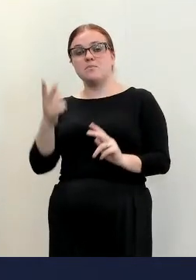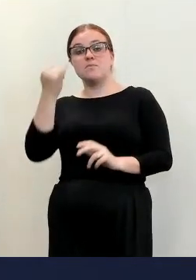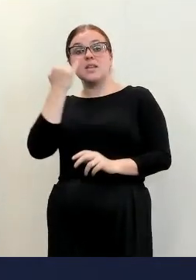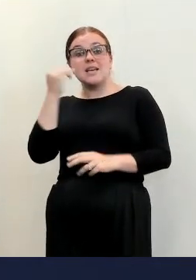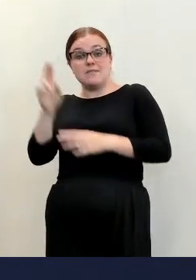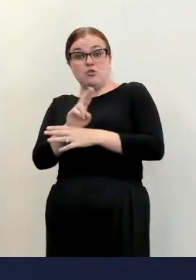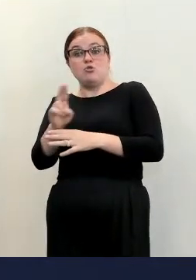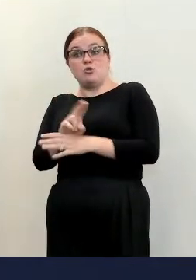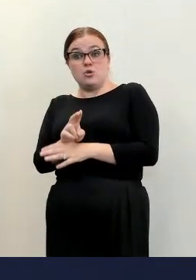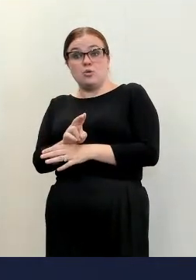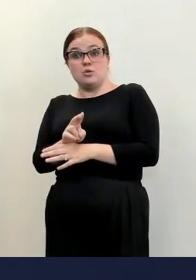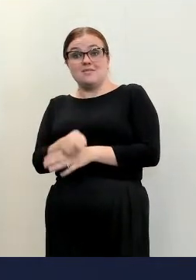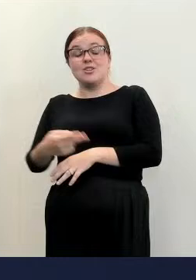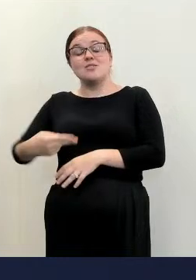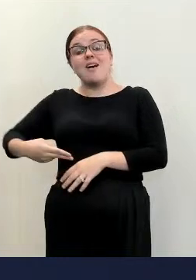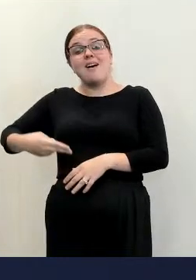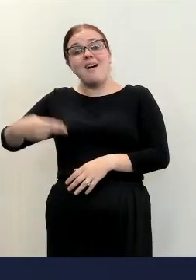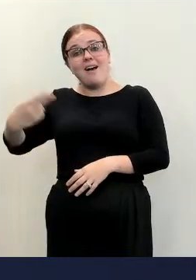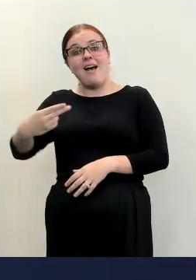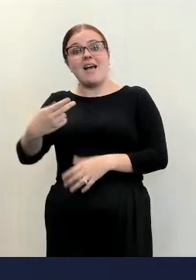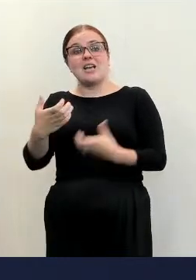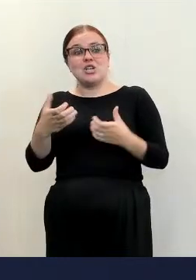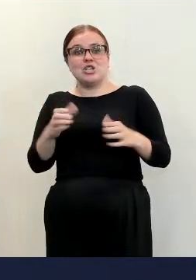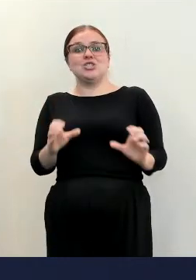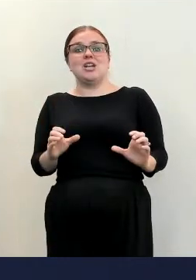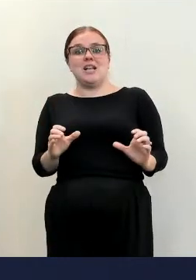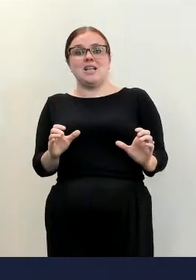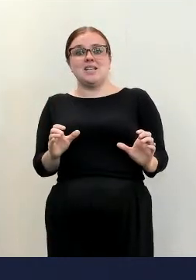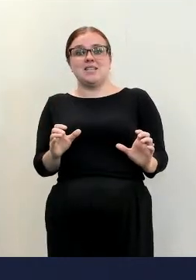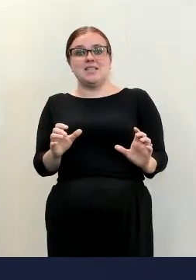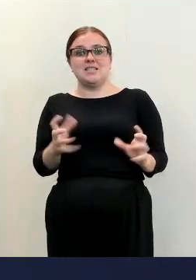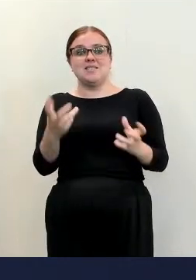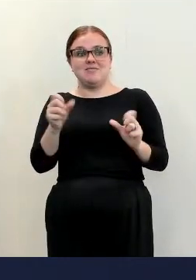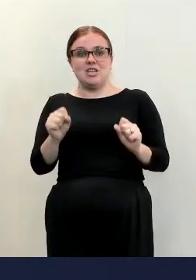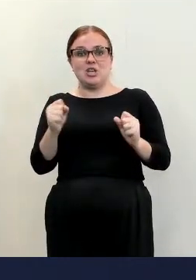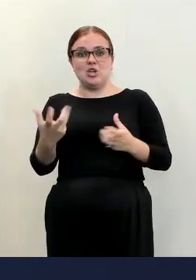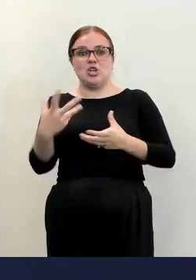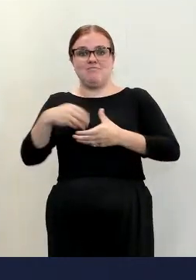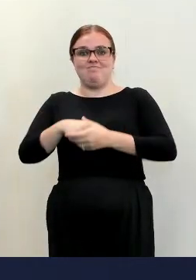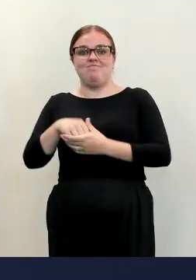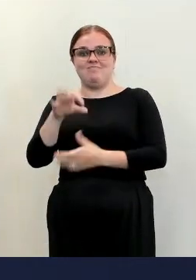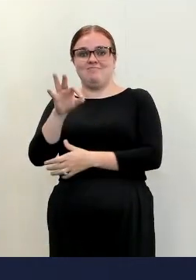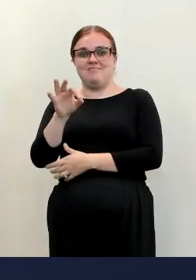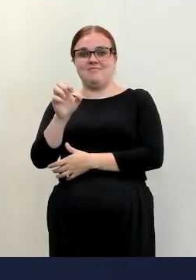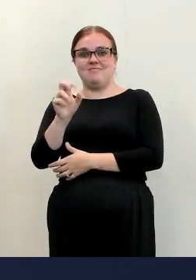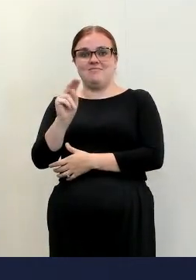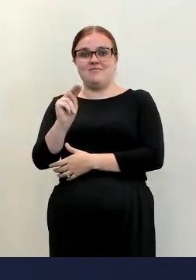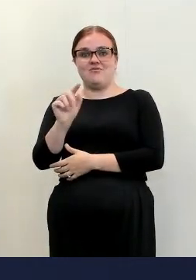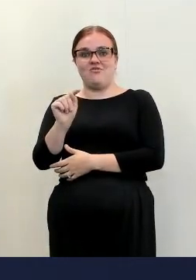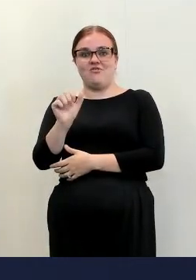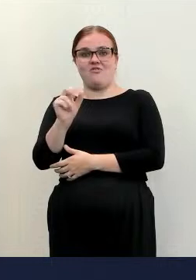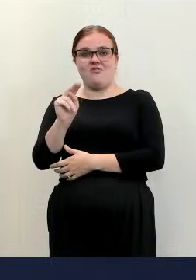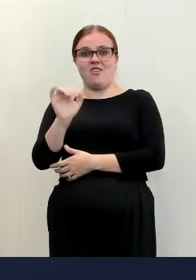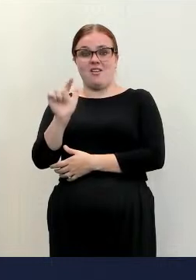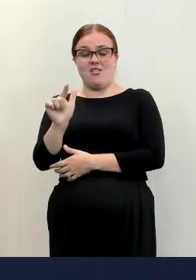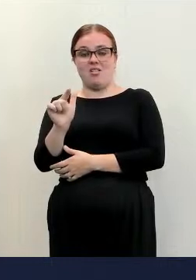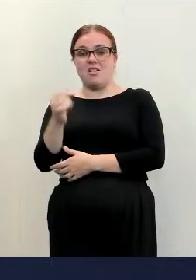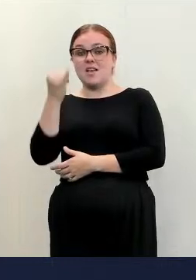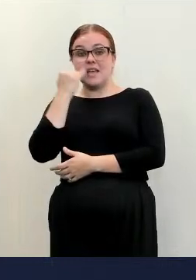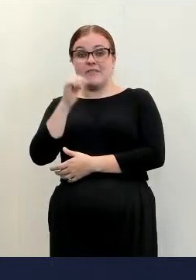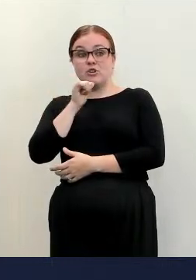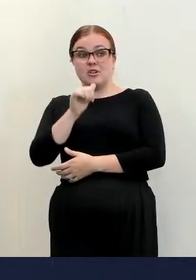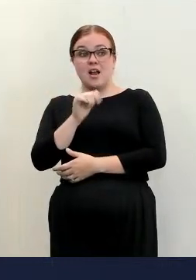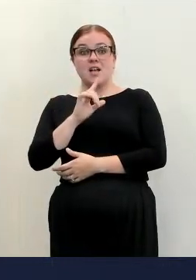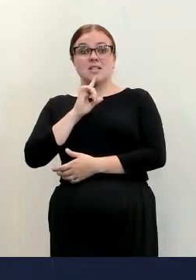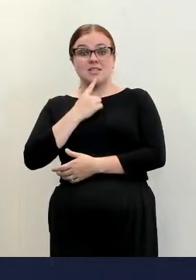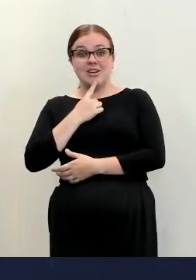use drugs, there's a very high propensity that it's going to be fentanyl in it. And if you don't take it seriously, you may end